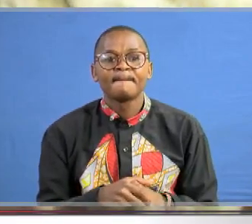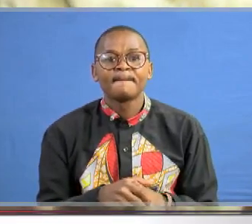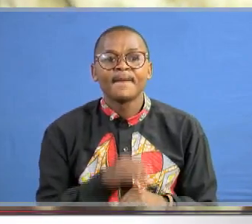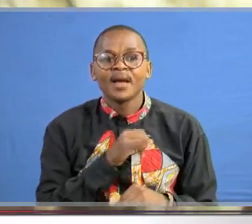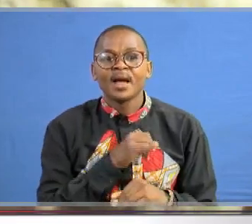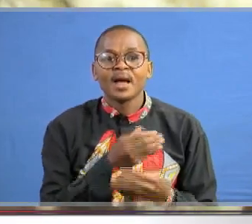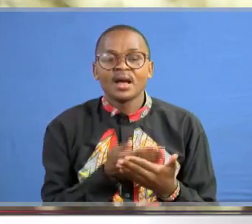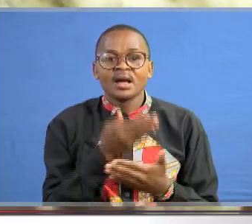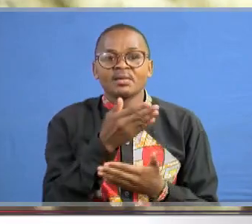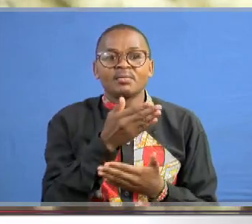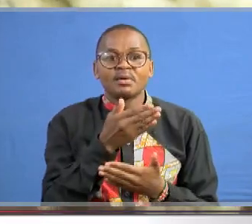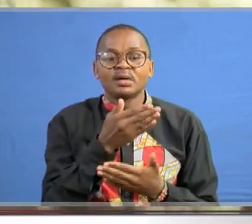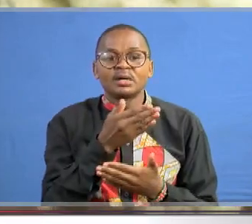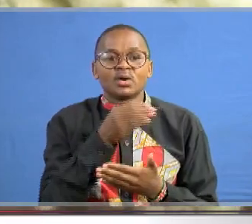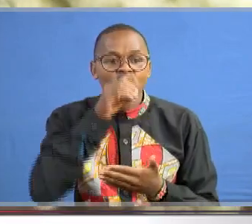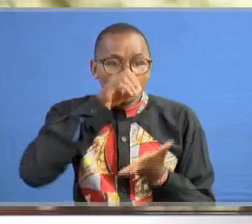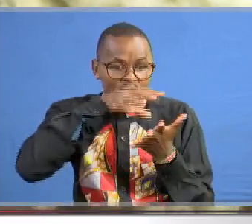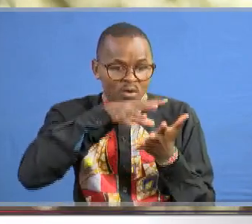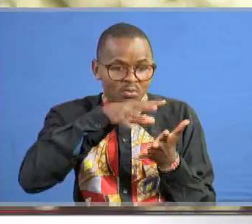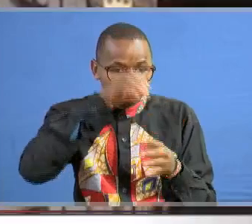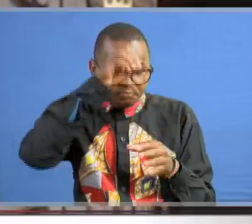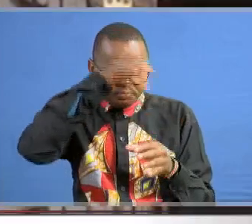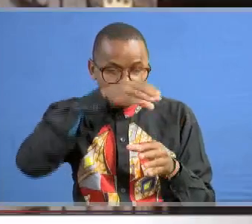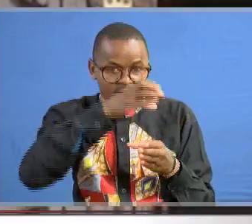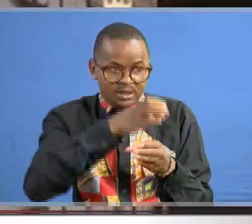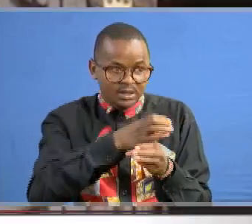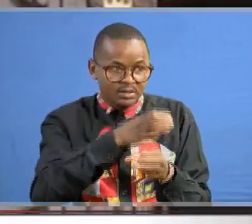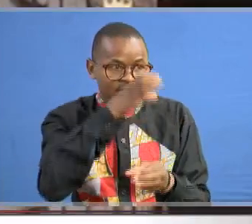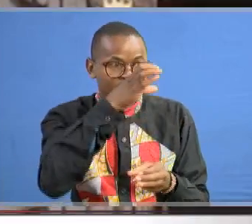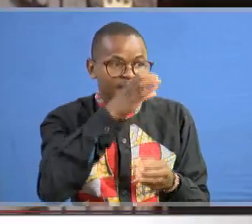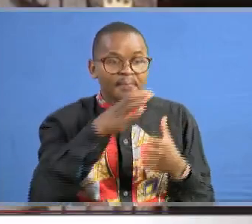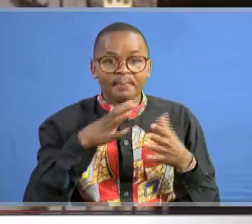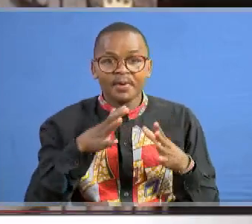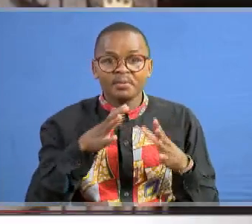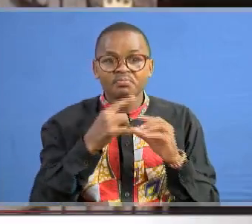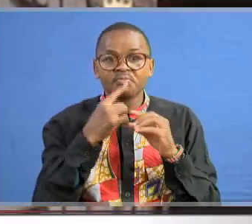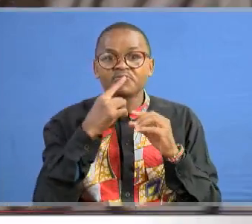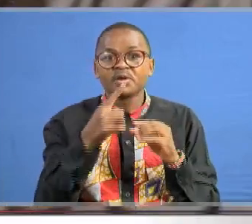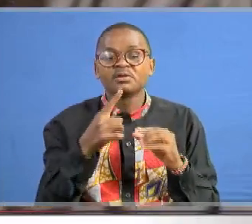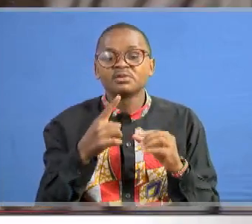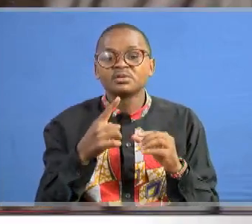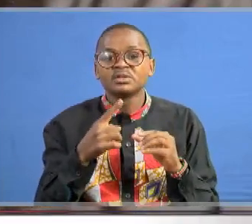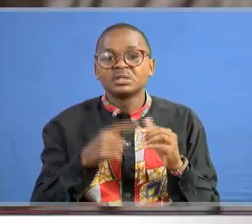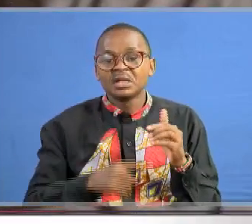I bought poison, put it in a bottle. People cannot tell I'm depressed.